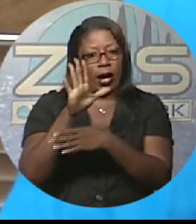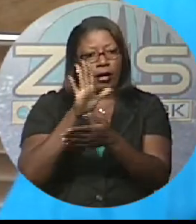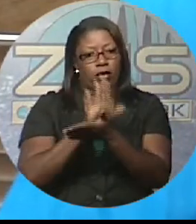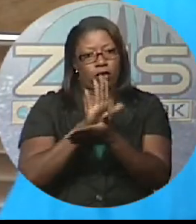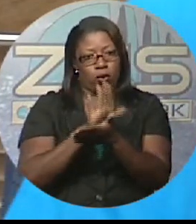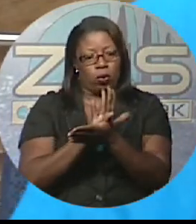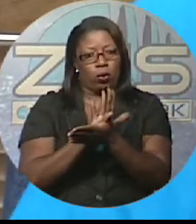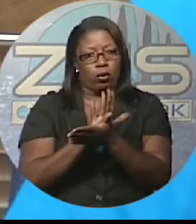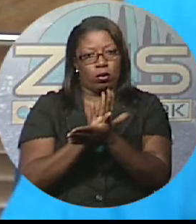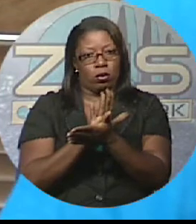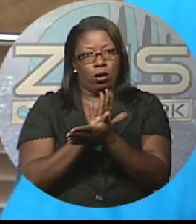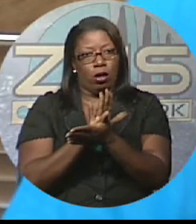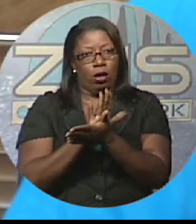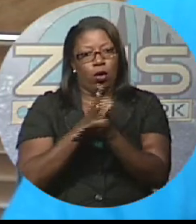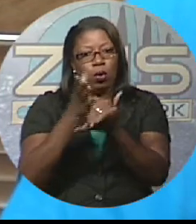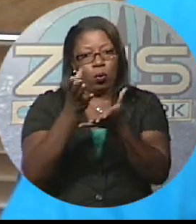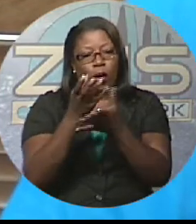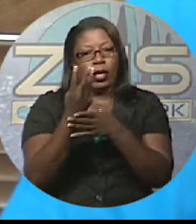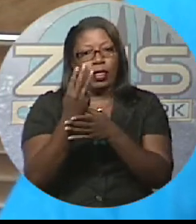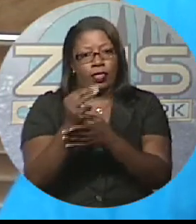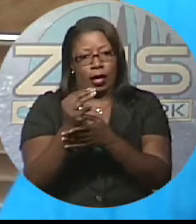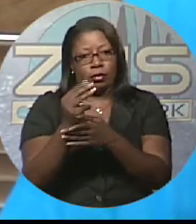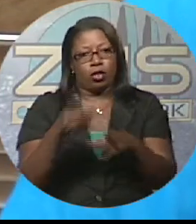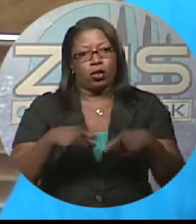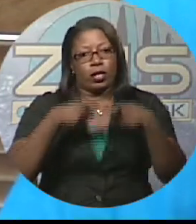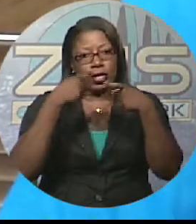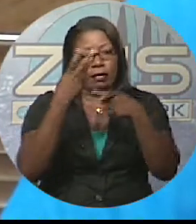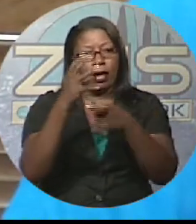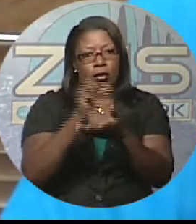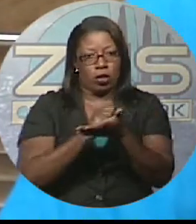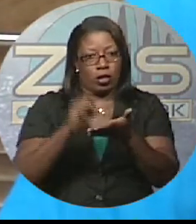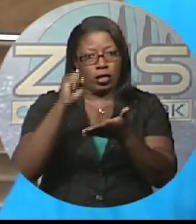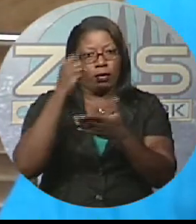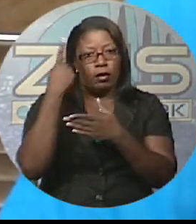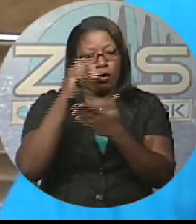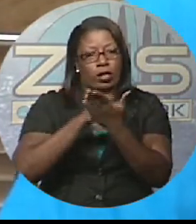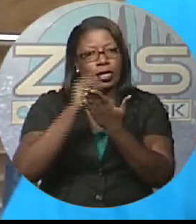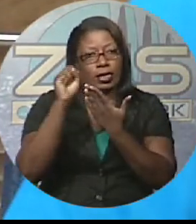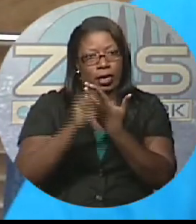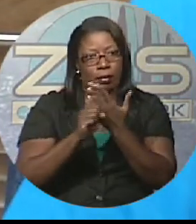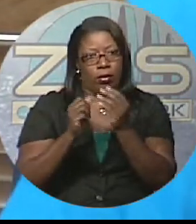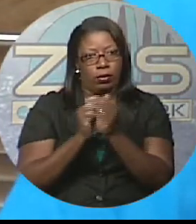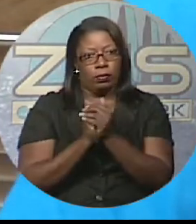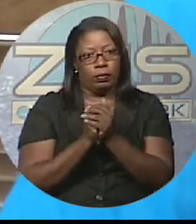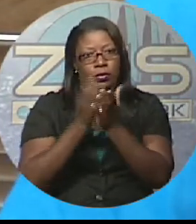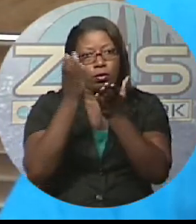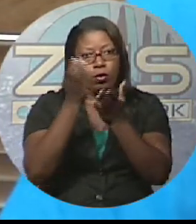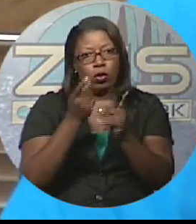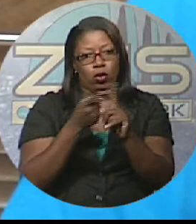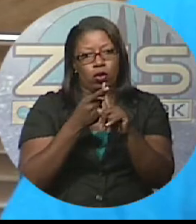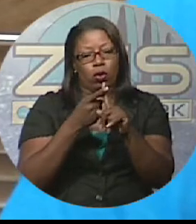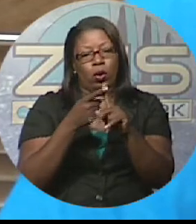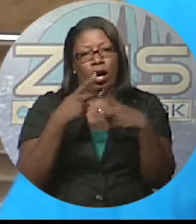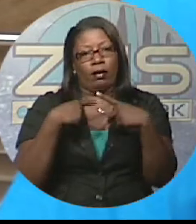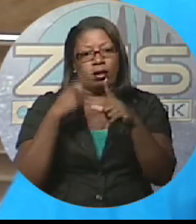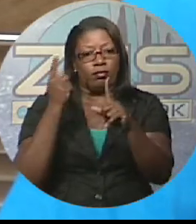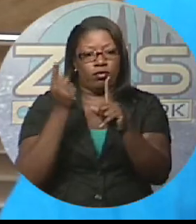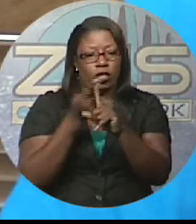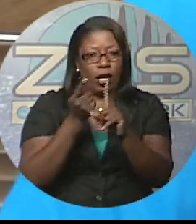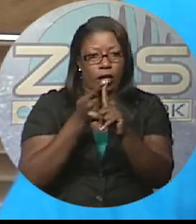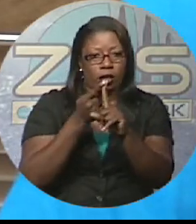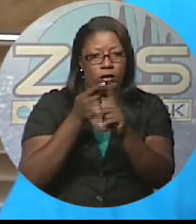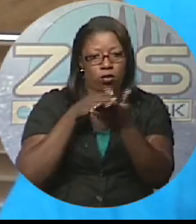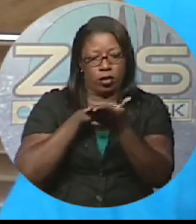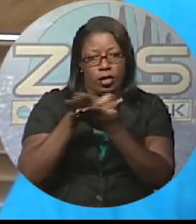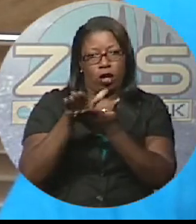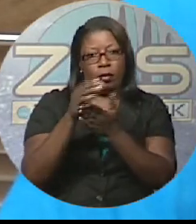that are running behind them now to offer them scholarships also in September. We are really trying to see if we can hit our target of 12 girls off this